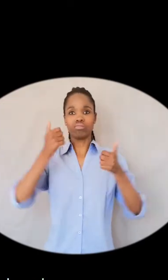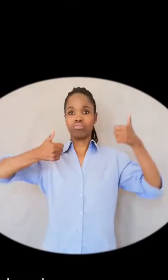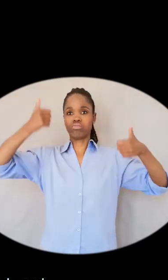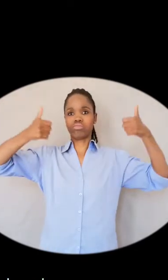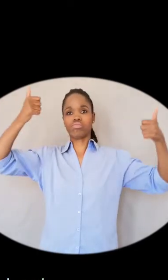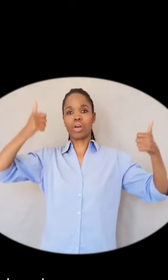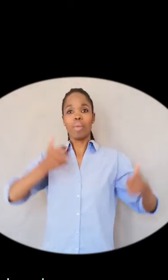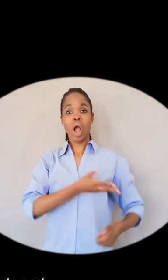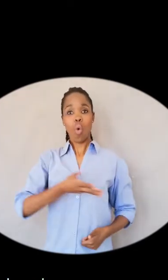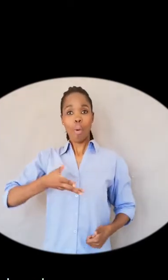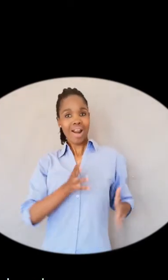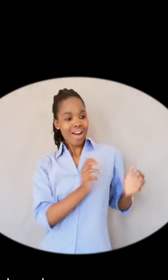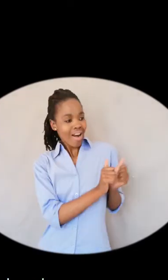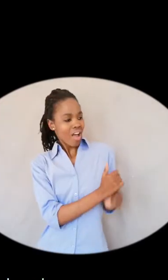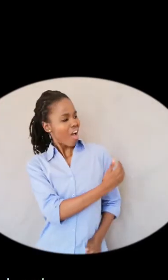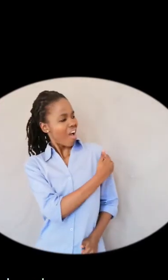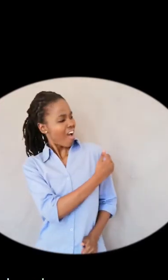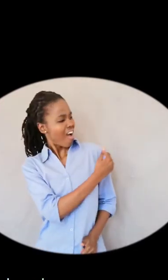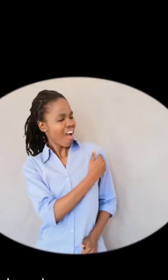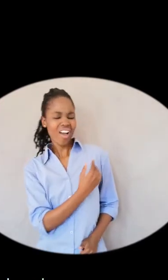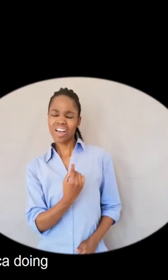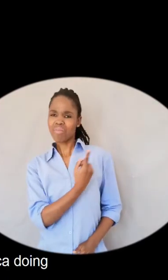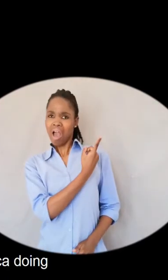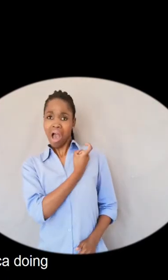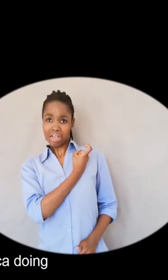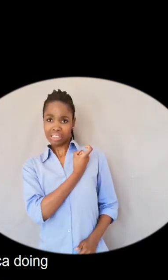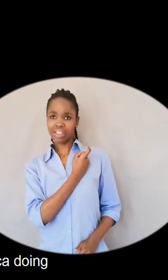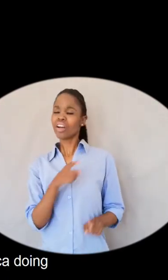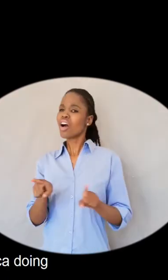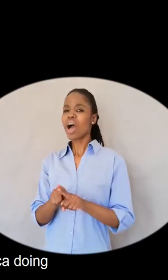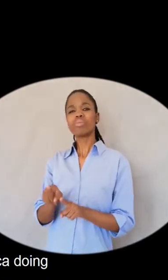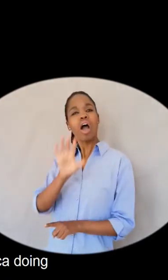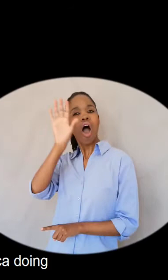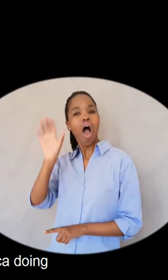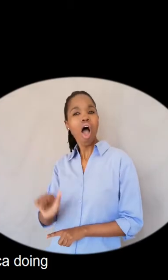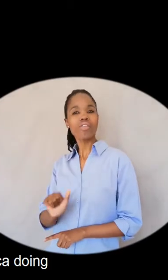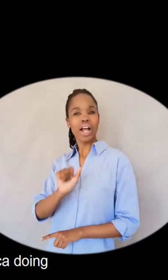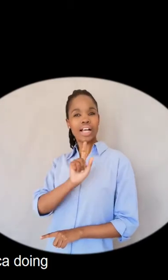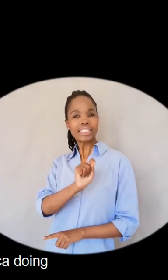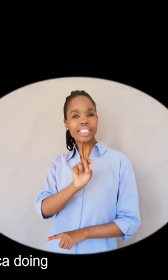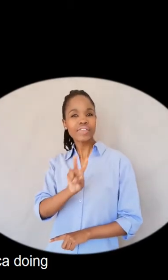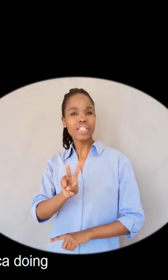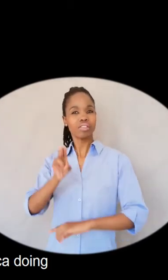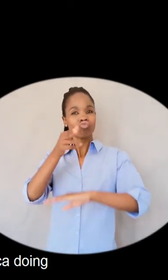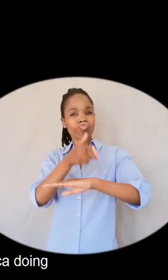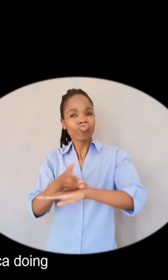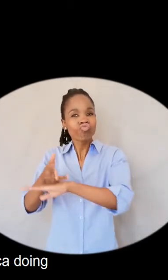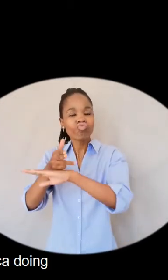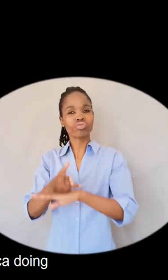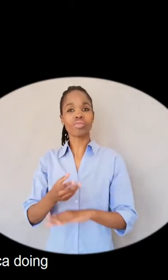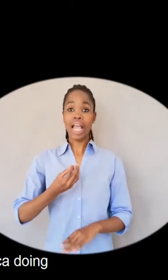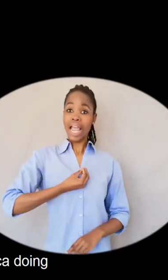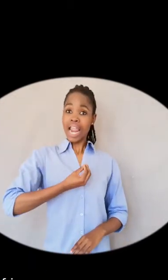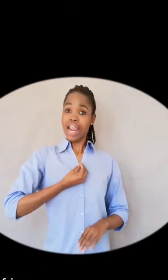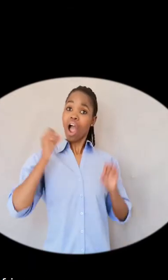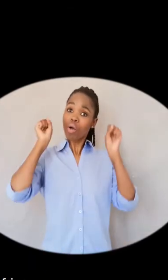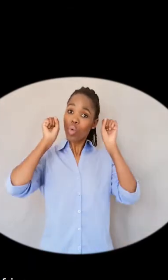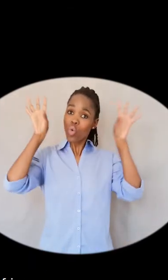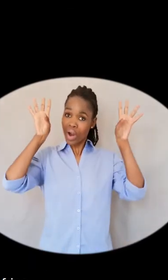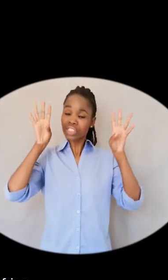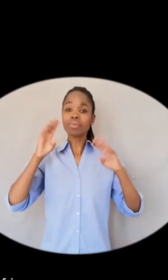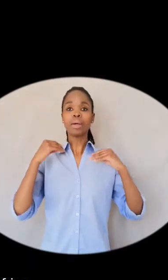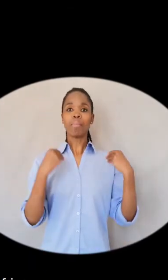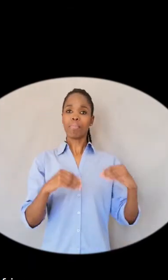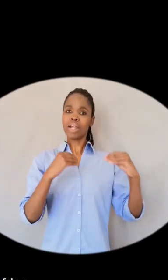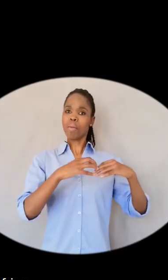I was sitting next to this lady, and she asked me, she said, what are media in South Africa doing to document the journey of